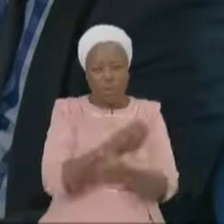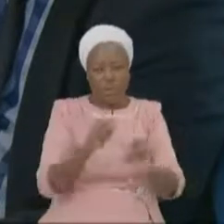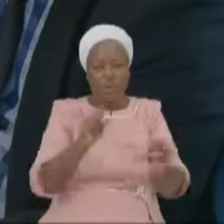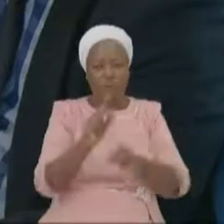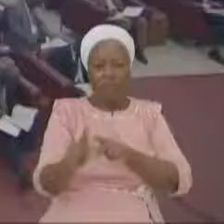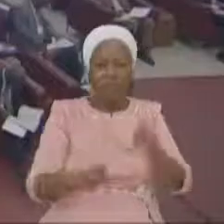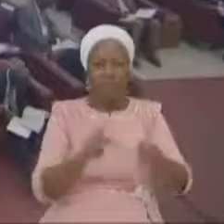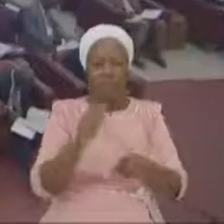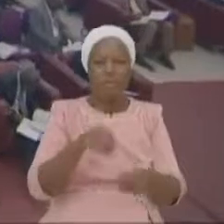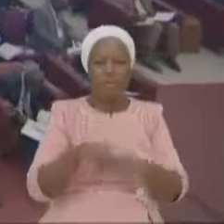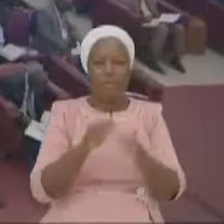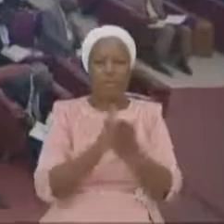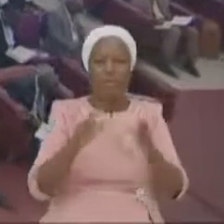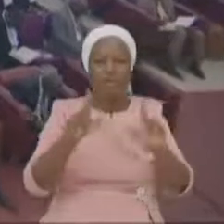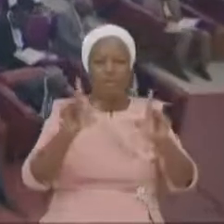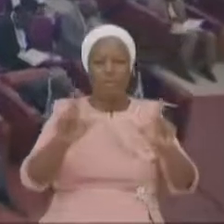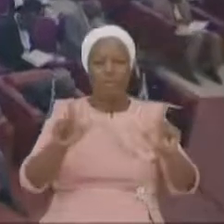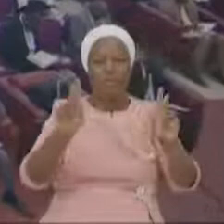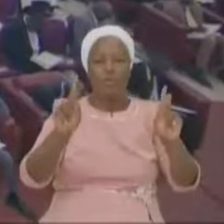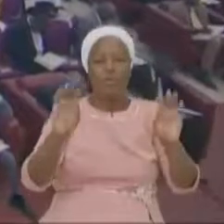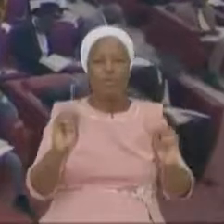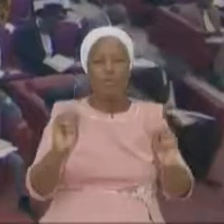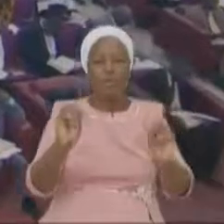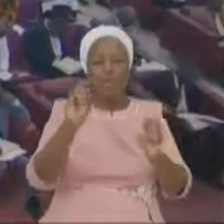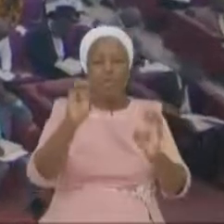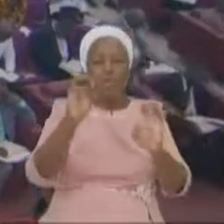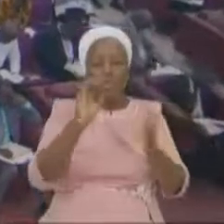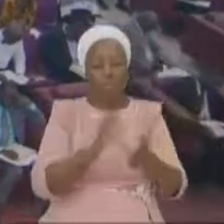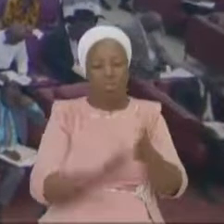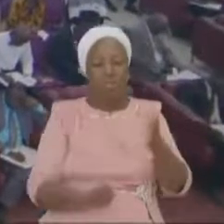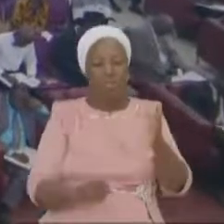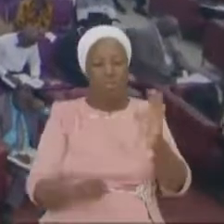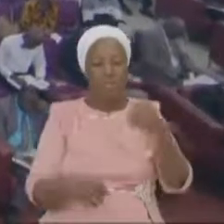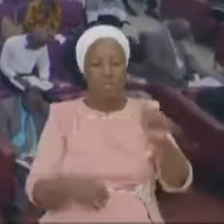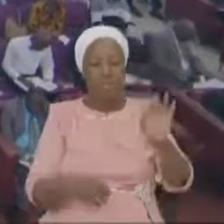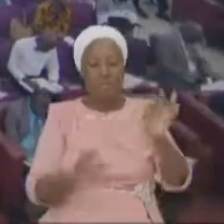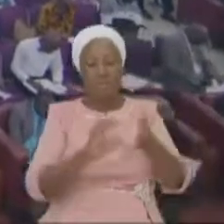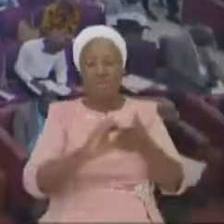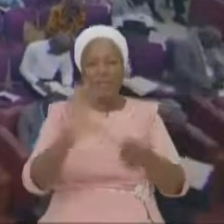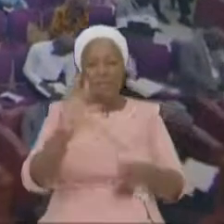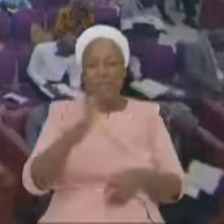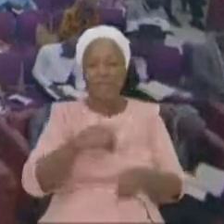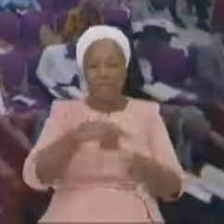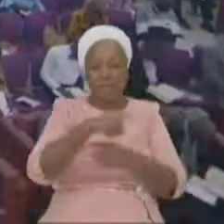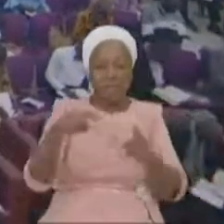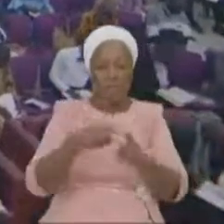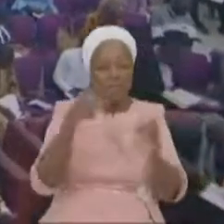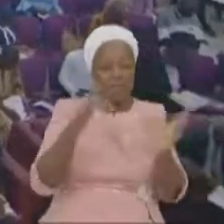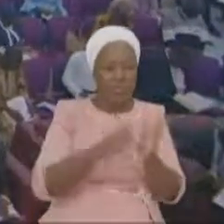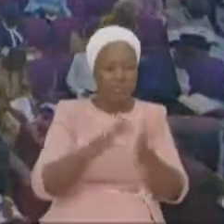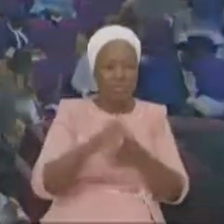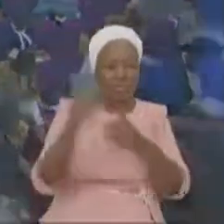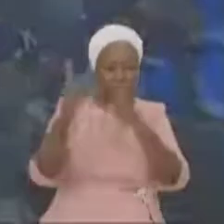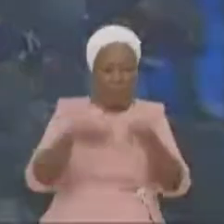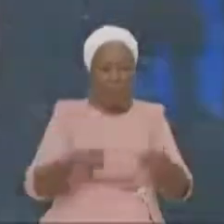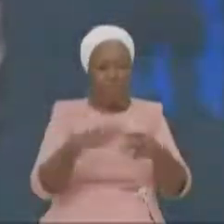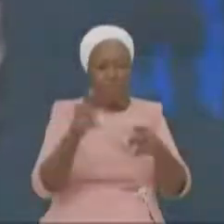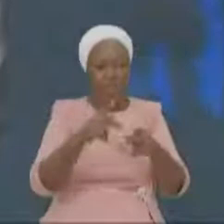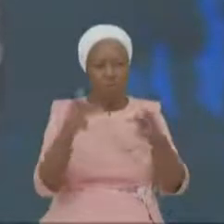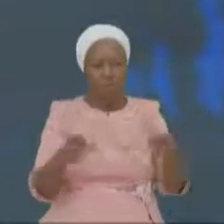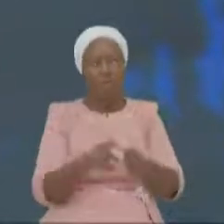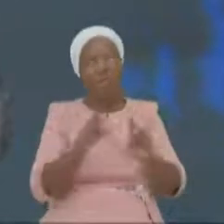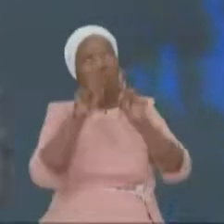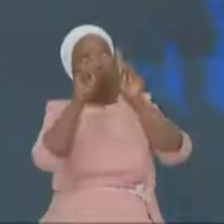chapter 19, we're reading from verse 5. And when Jesus came to the place, he looked